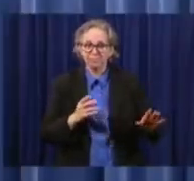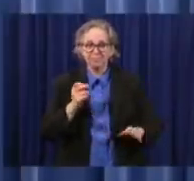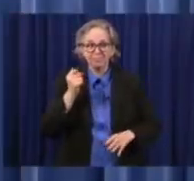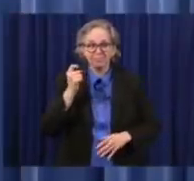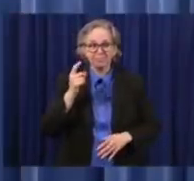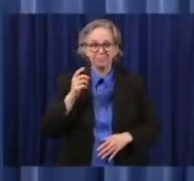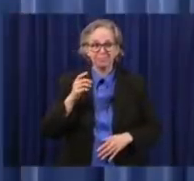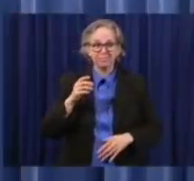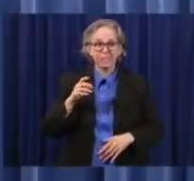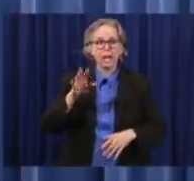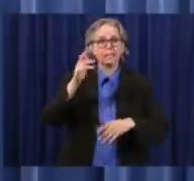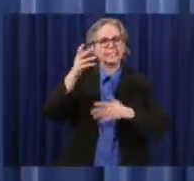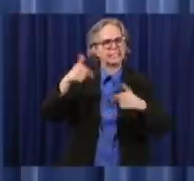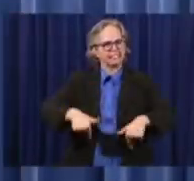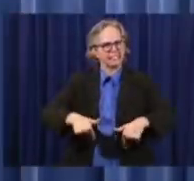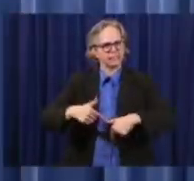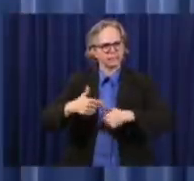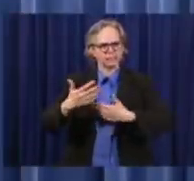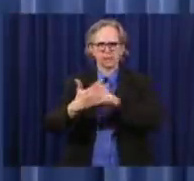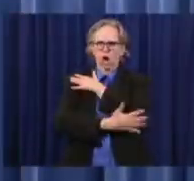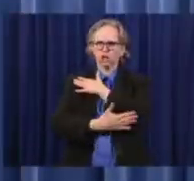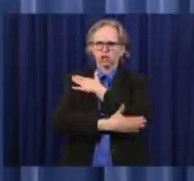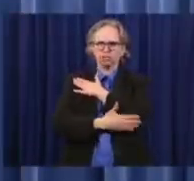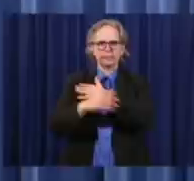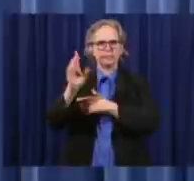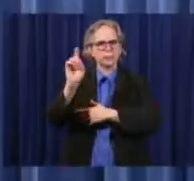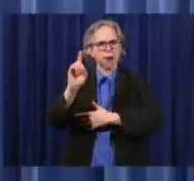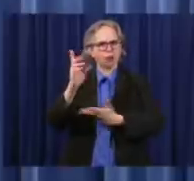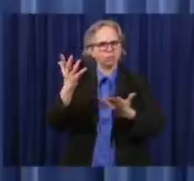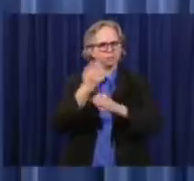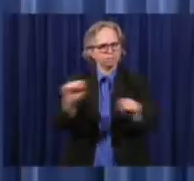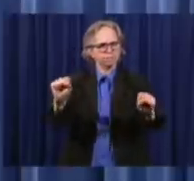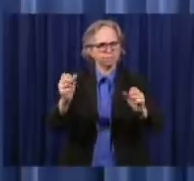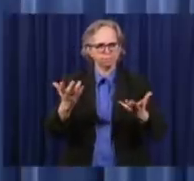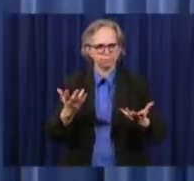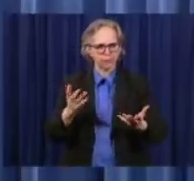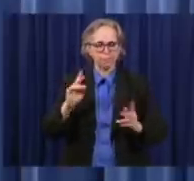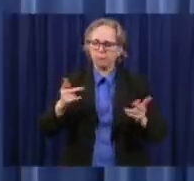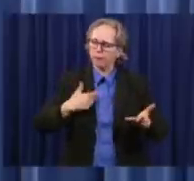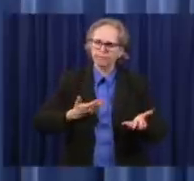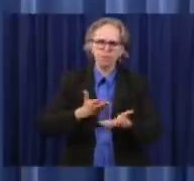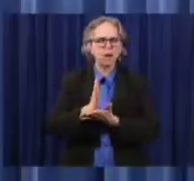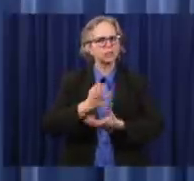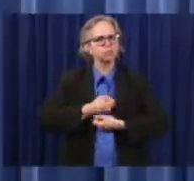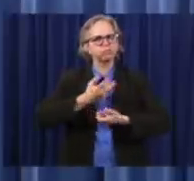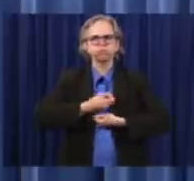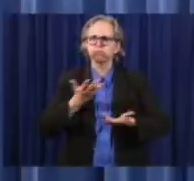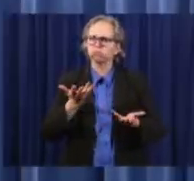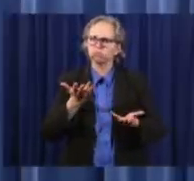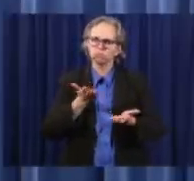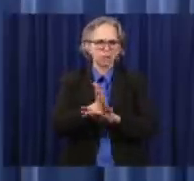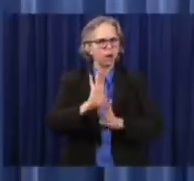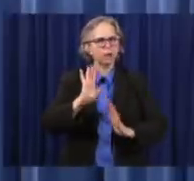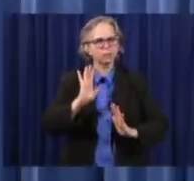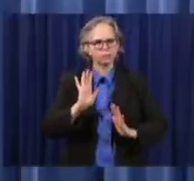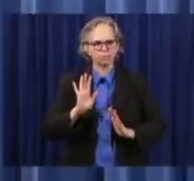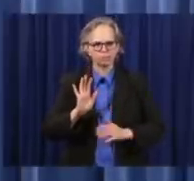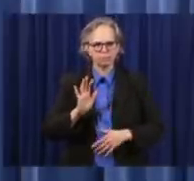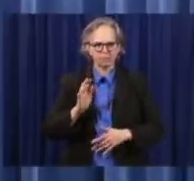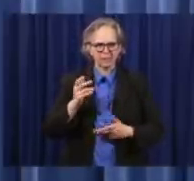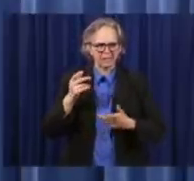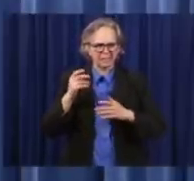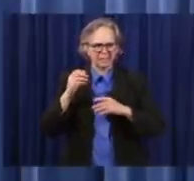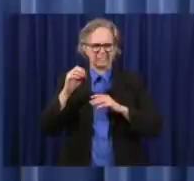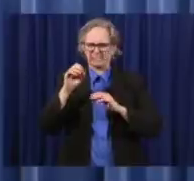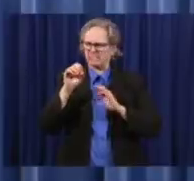a country like ours, state like ours, people have every right to look at a state official and say, hey, you're not doing a